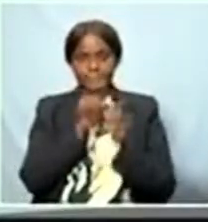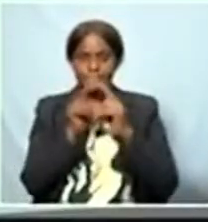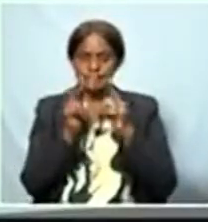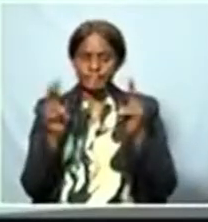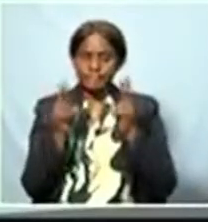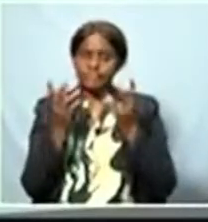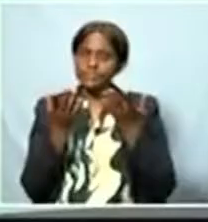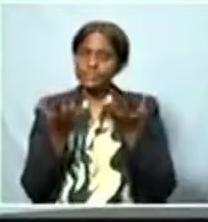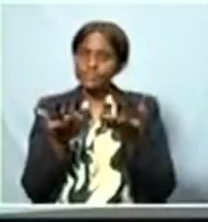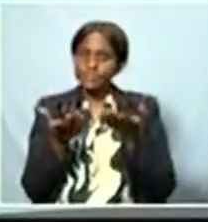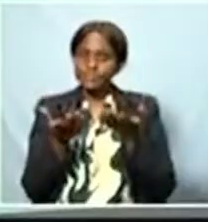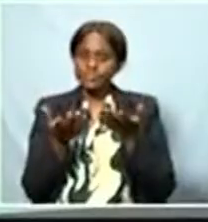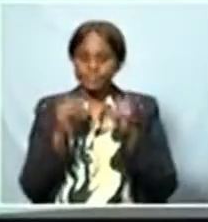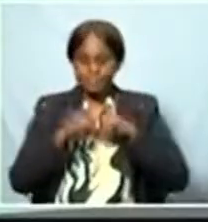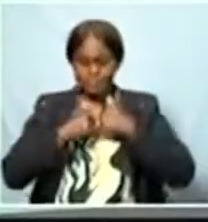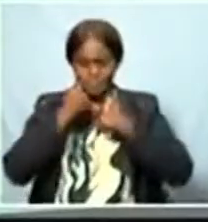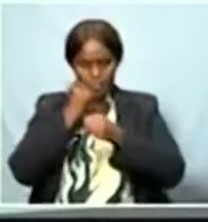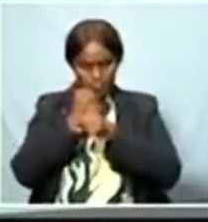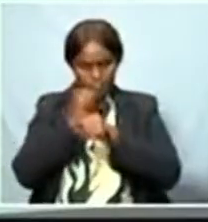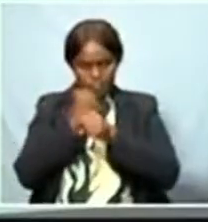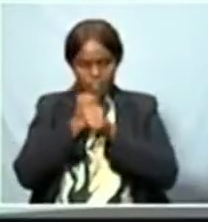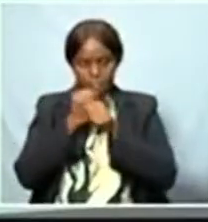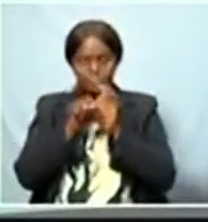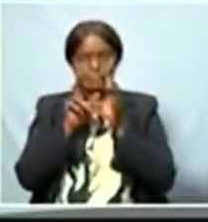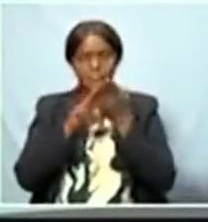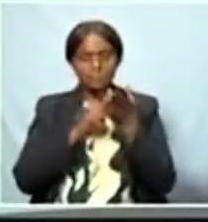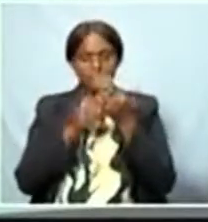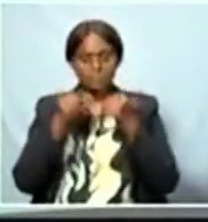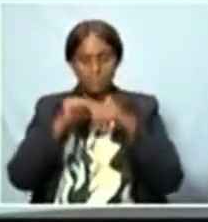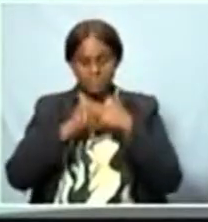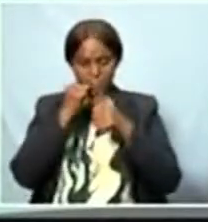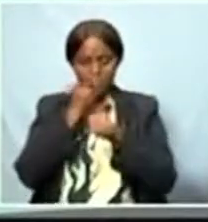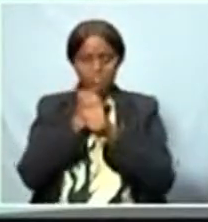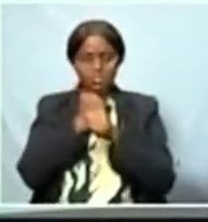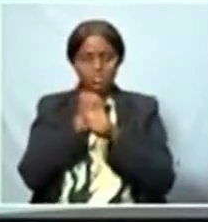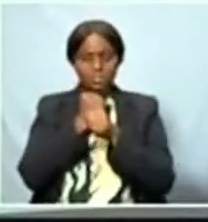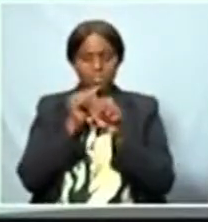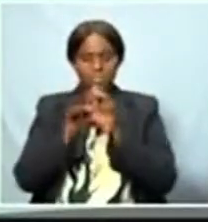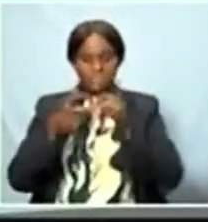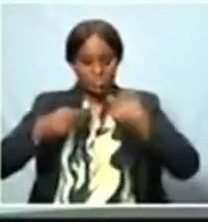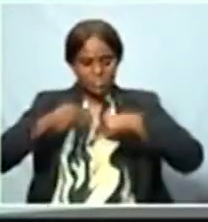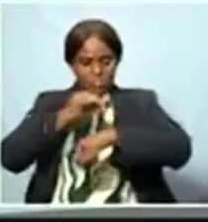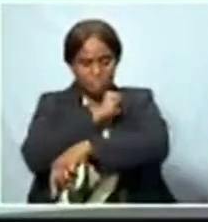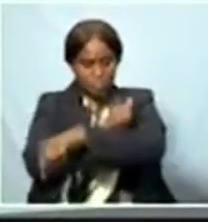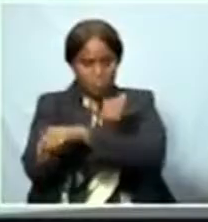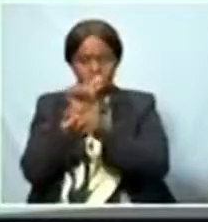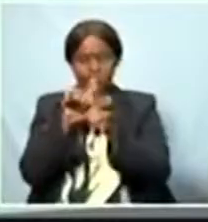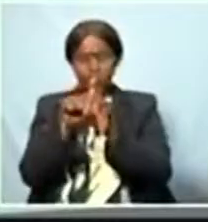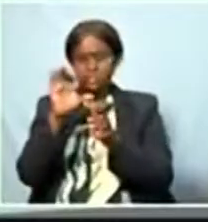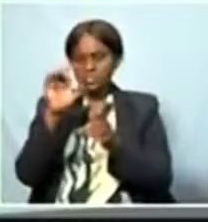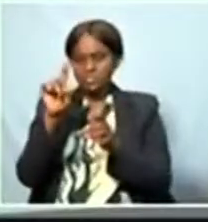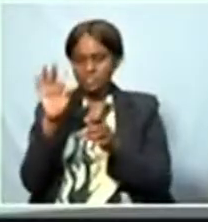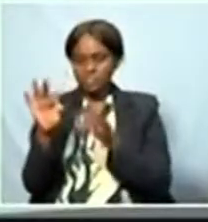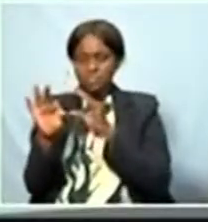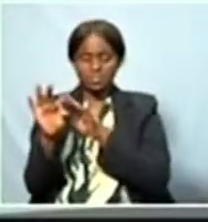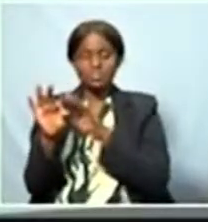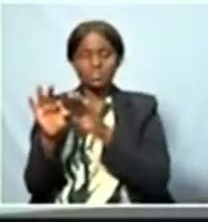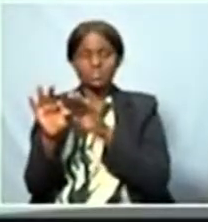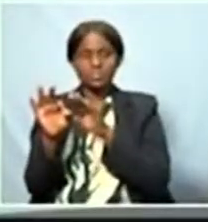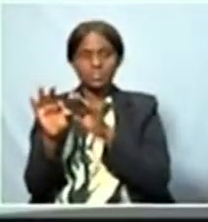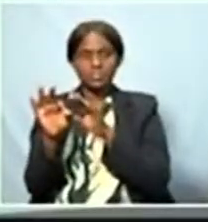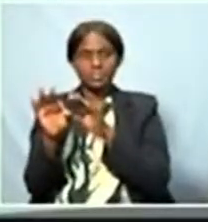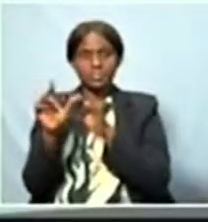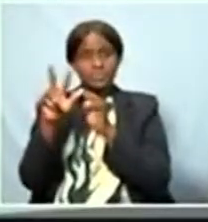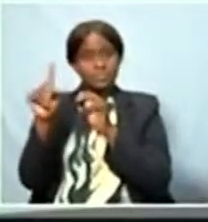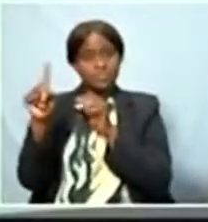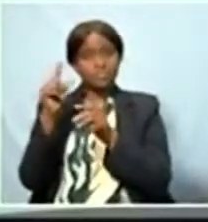So we are working on the parastatal report now. We are also working on the local authorities and CDF. Are you comfortable with